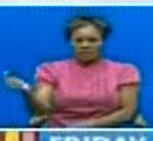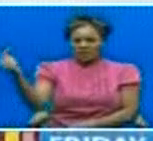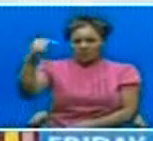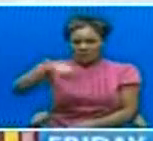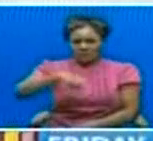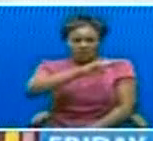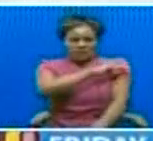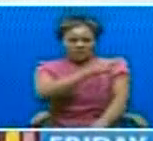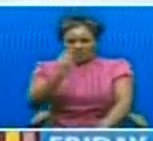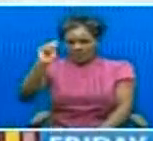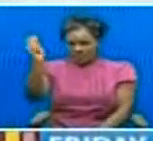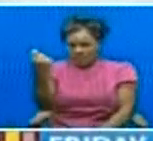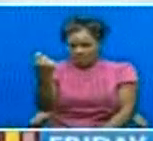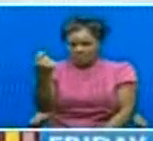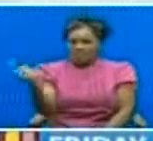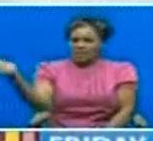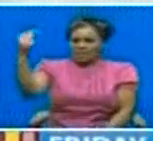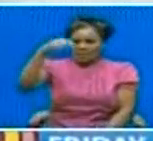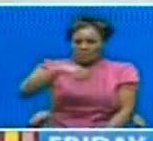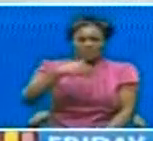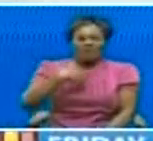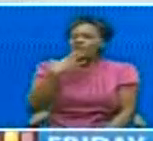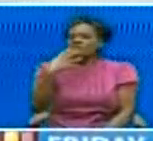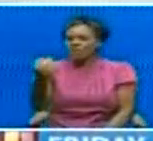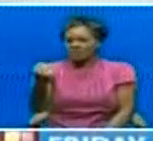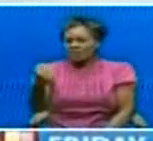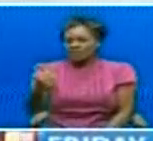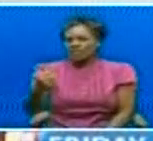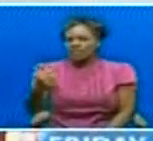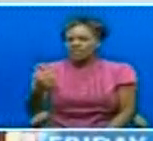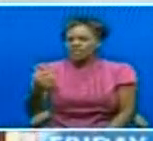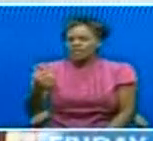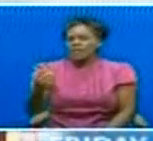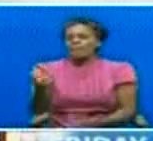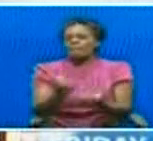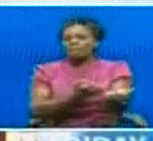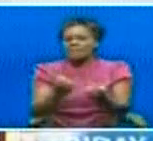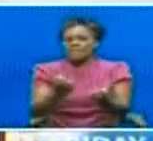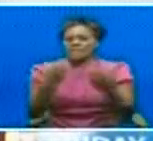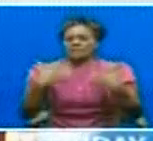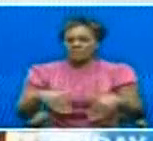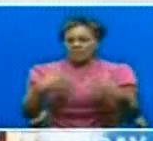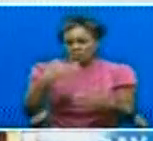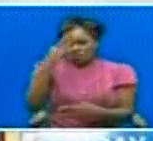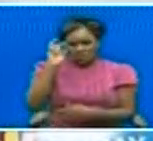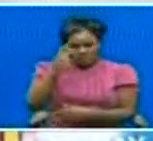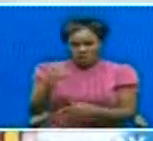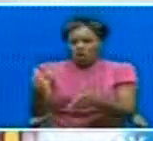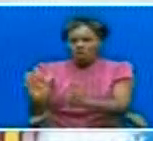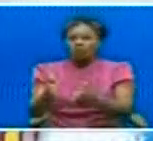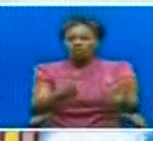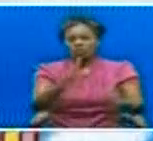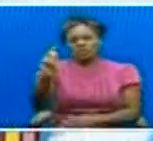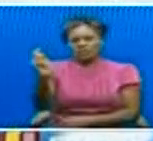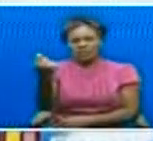Nigeria, I mean to Kenya, he came with 500 government officials and businessmen because they could see the opportunities in